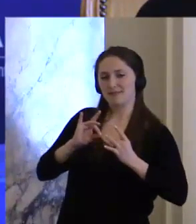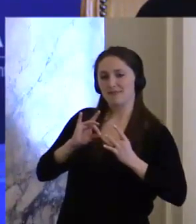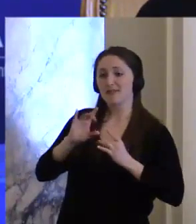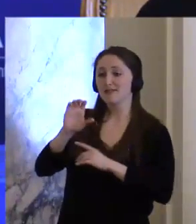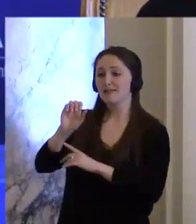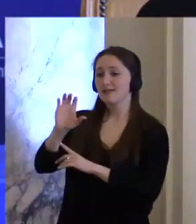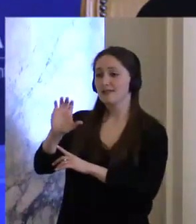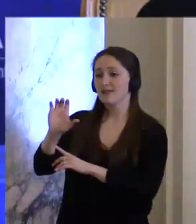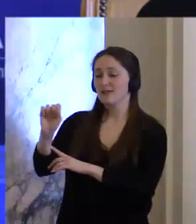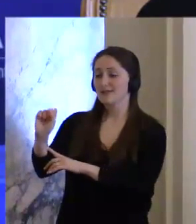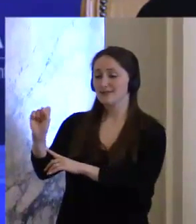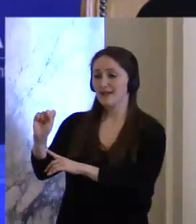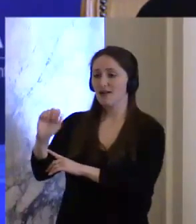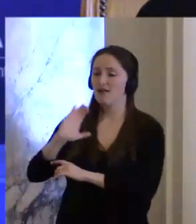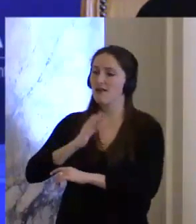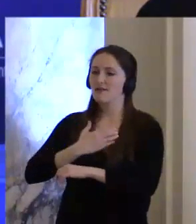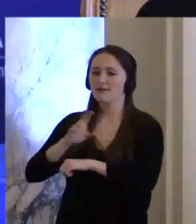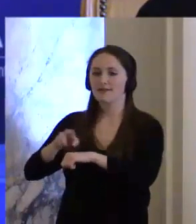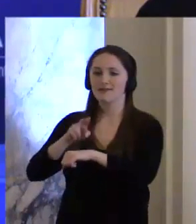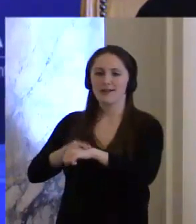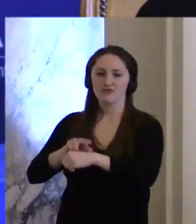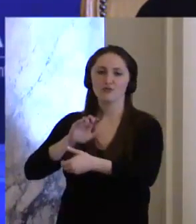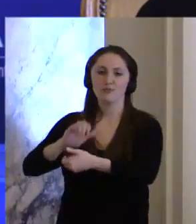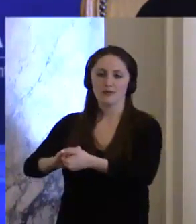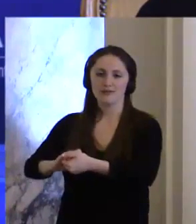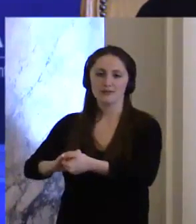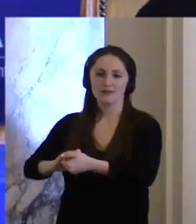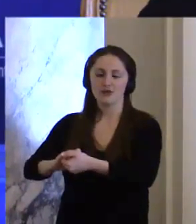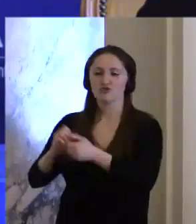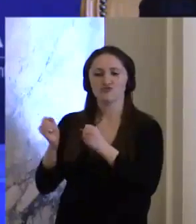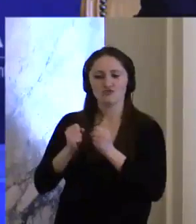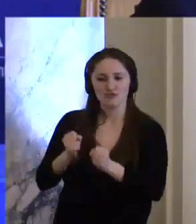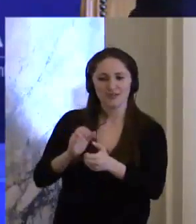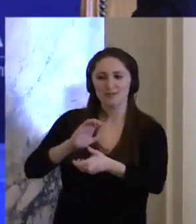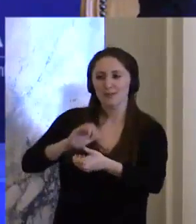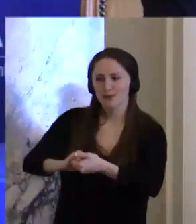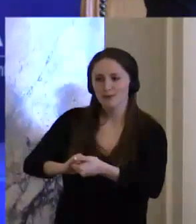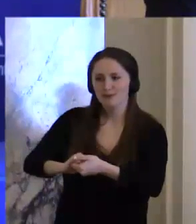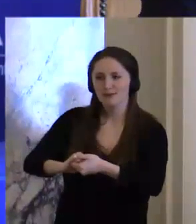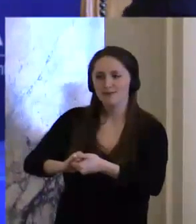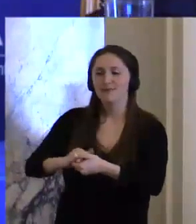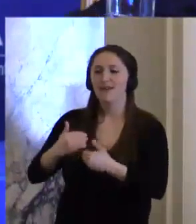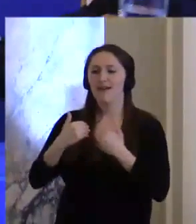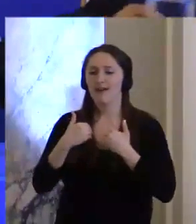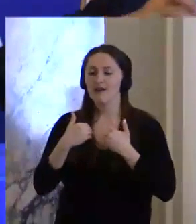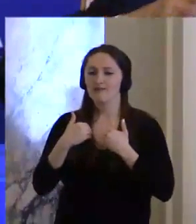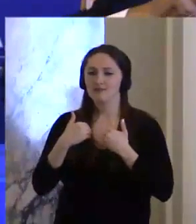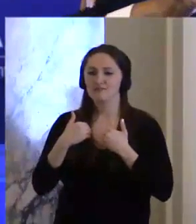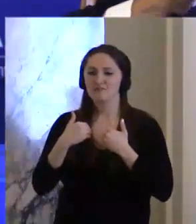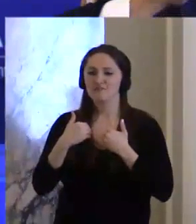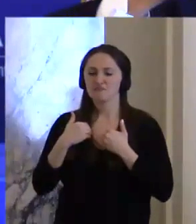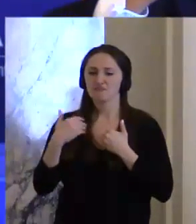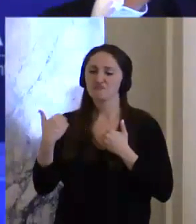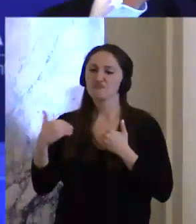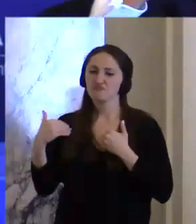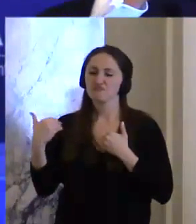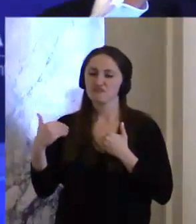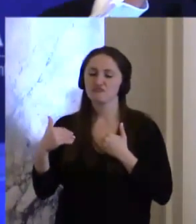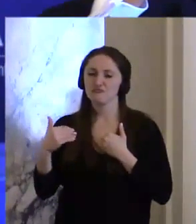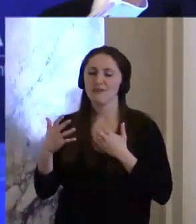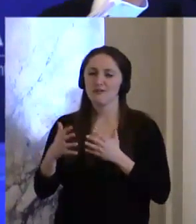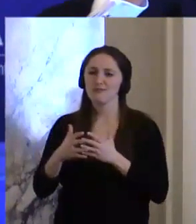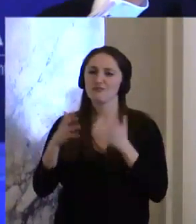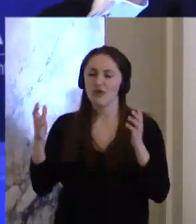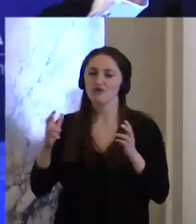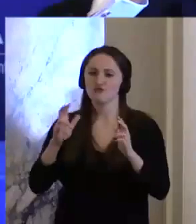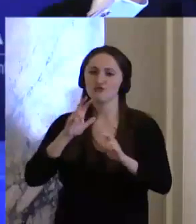are our natural partners. They are our strategic partners, and they have a tremendous amount to contribute